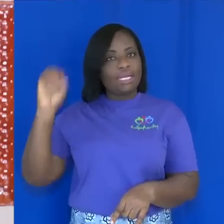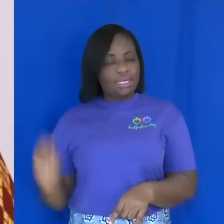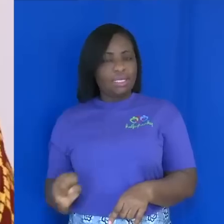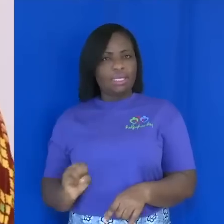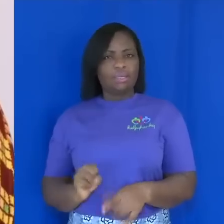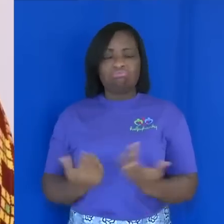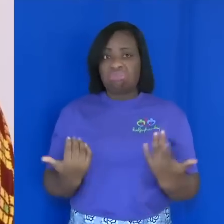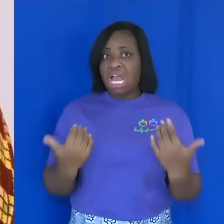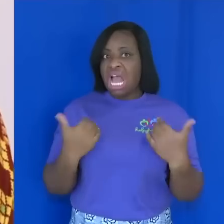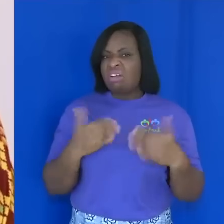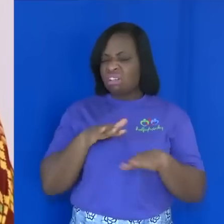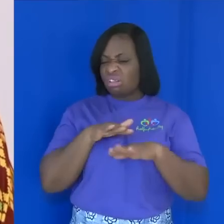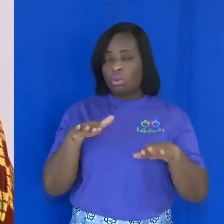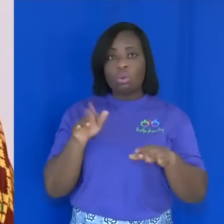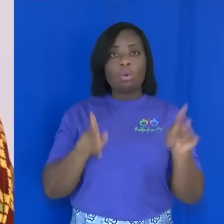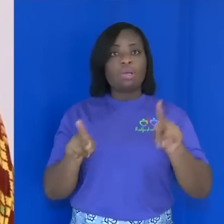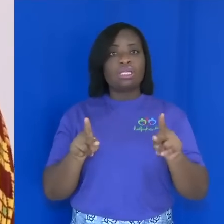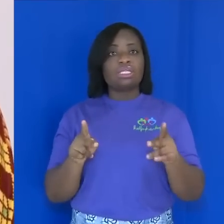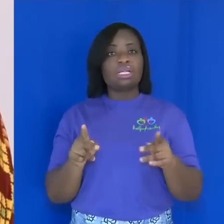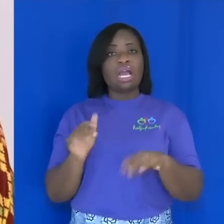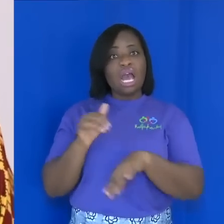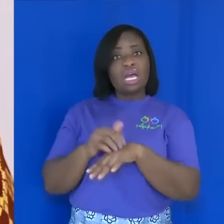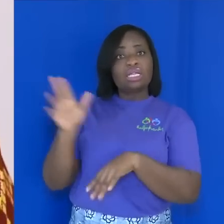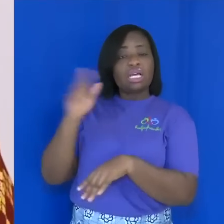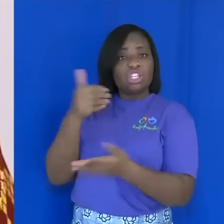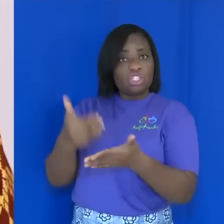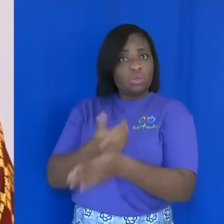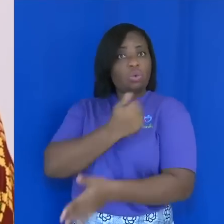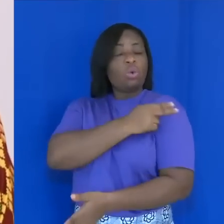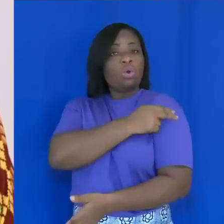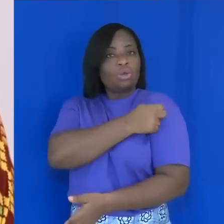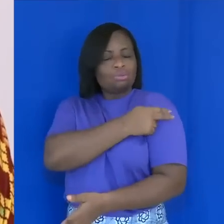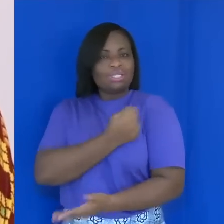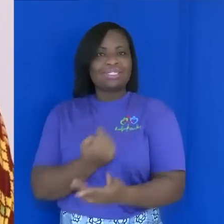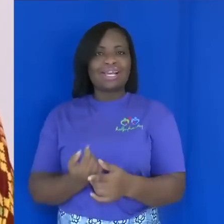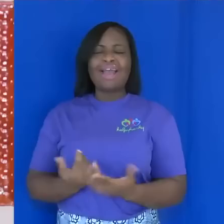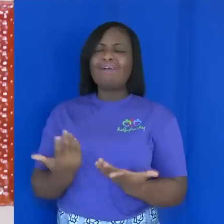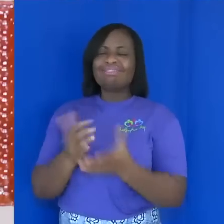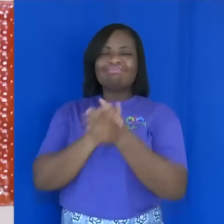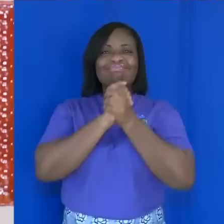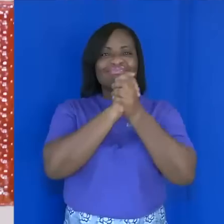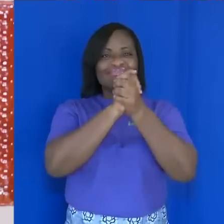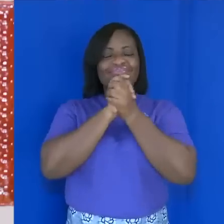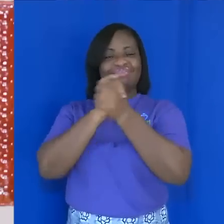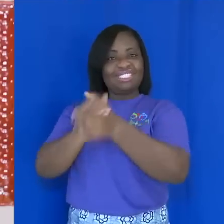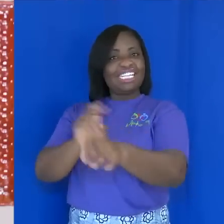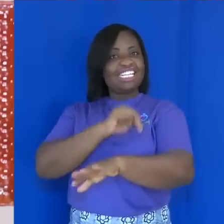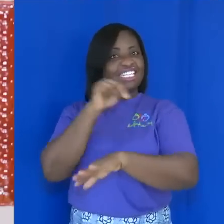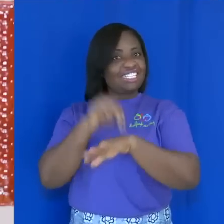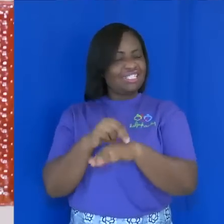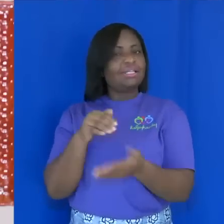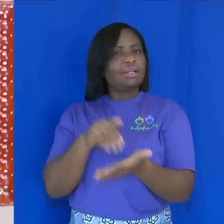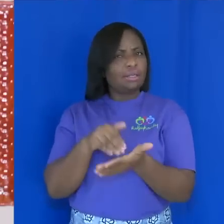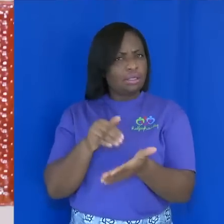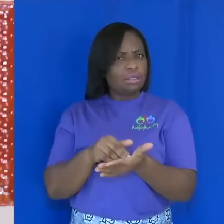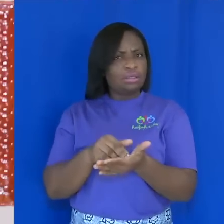as we currently have no patients at the isolation centers, I express the gratitude of the nation once again